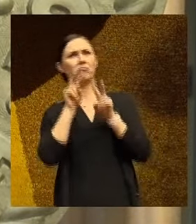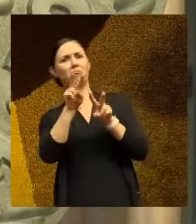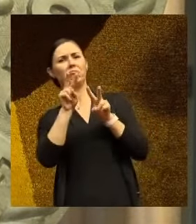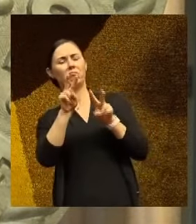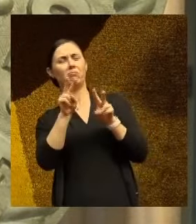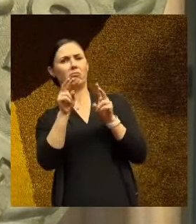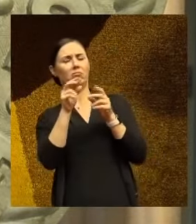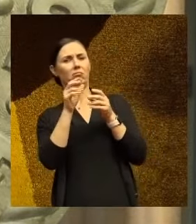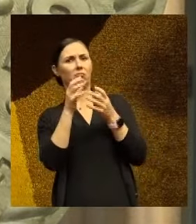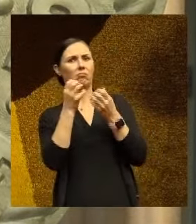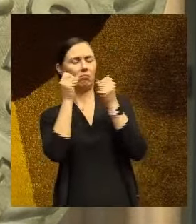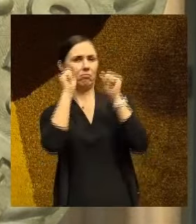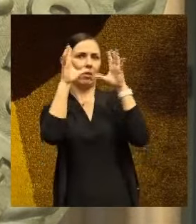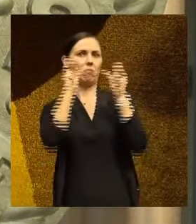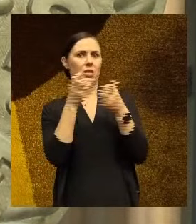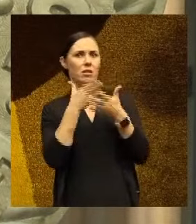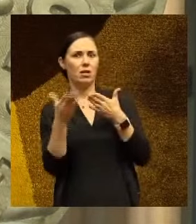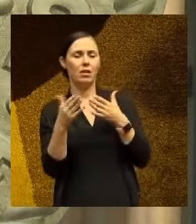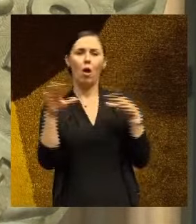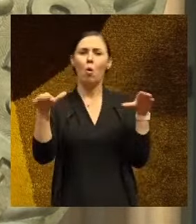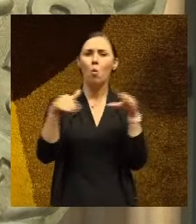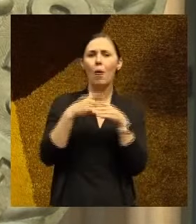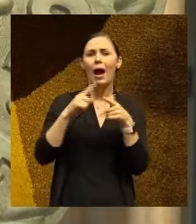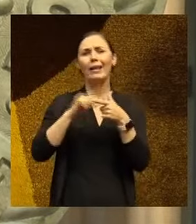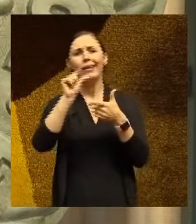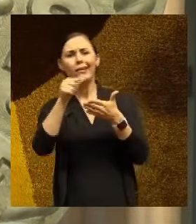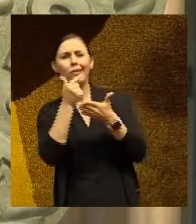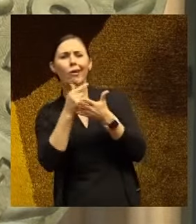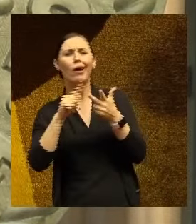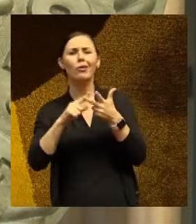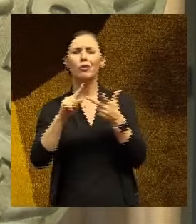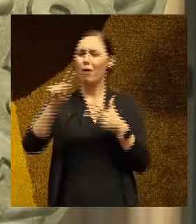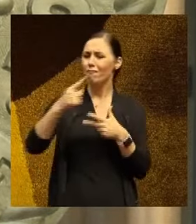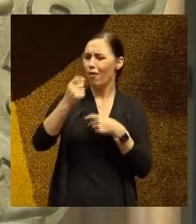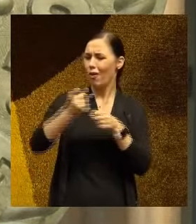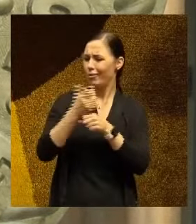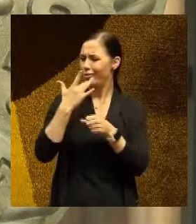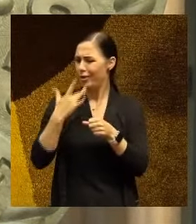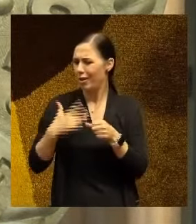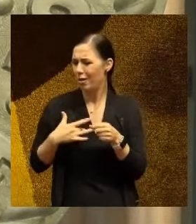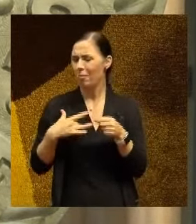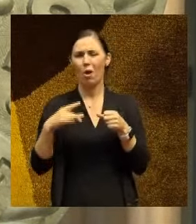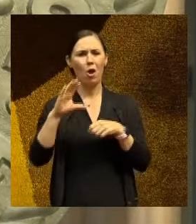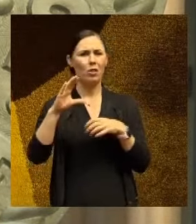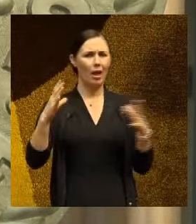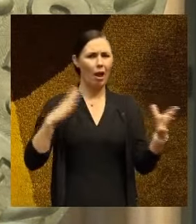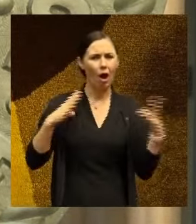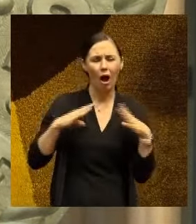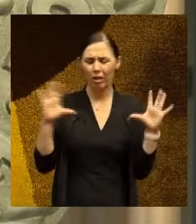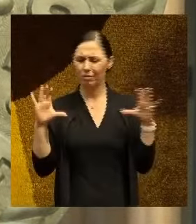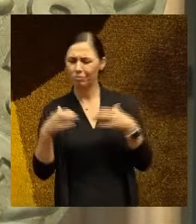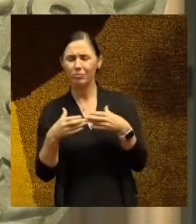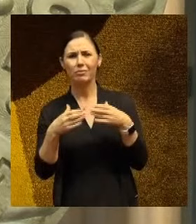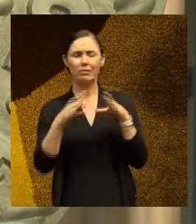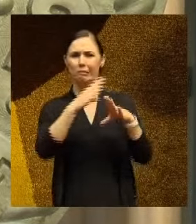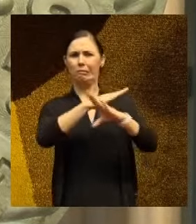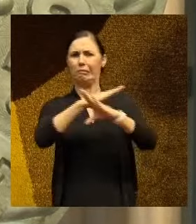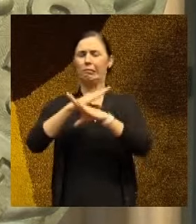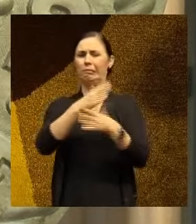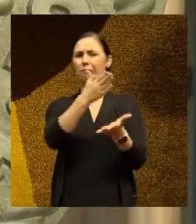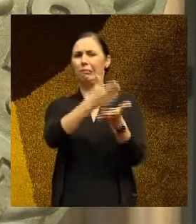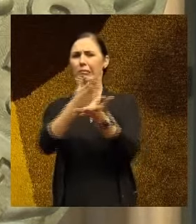graduations, first birthdays and holiday gatherings. We've had to face shutdowns, restrictions of